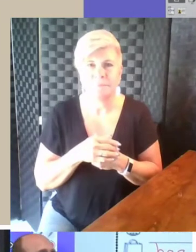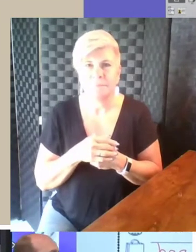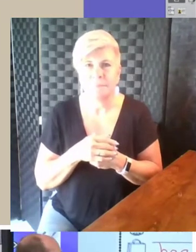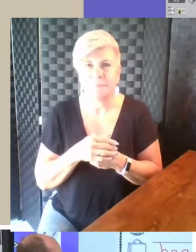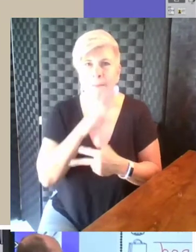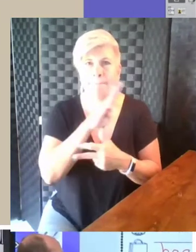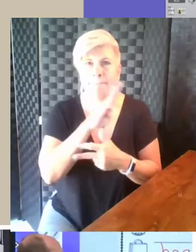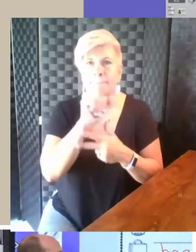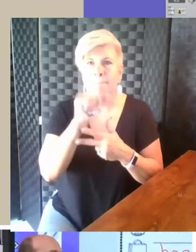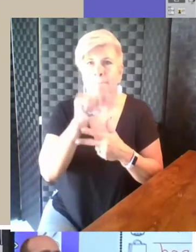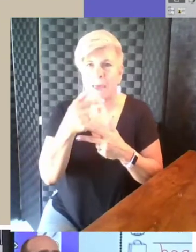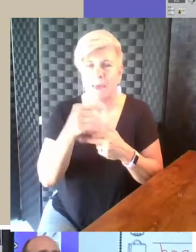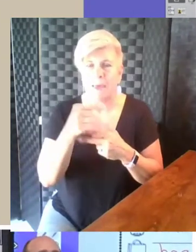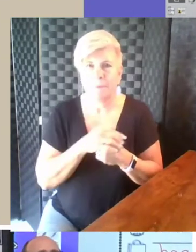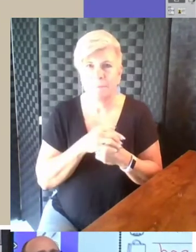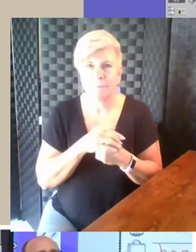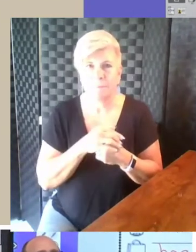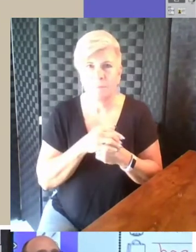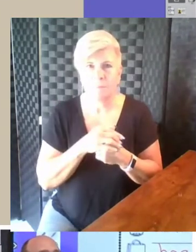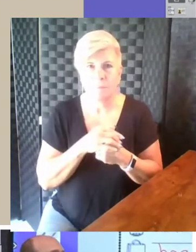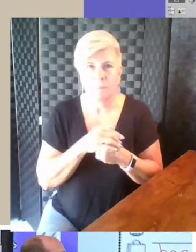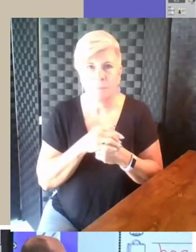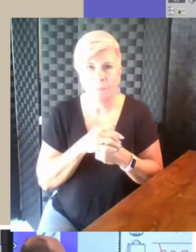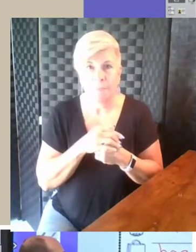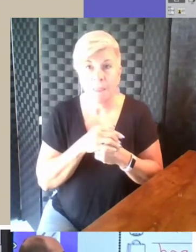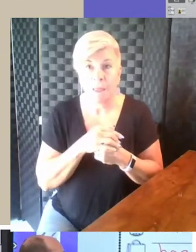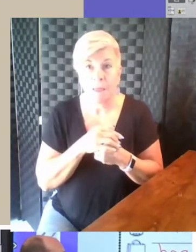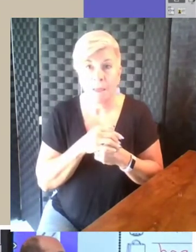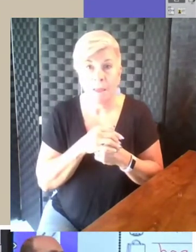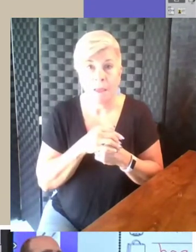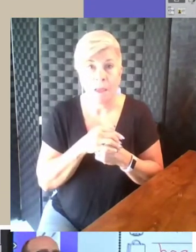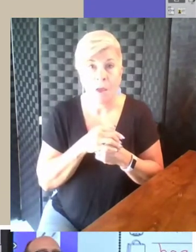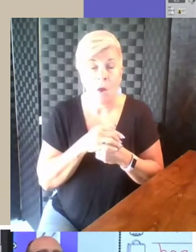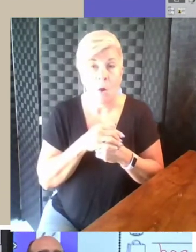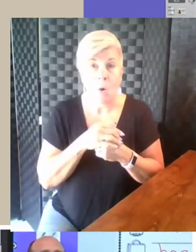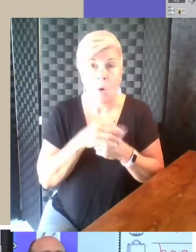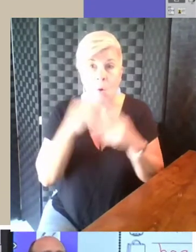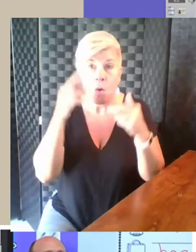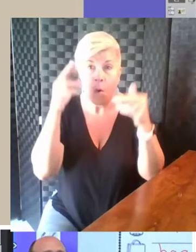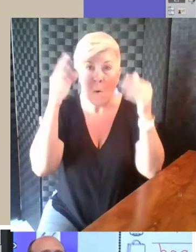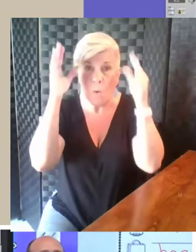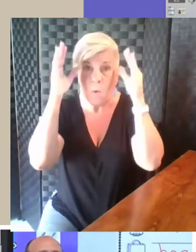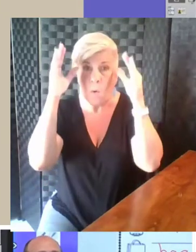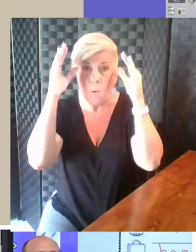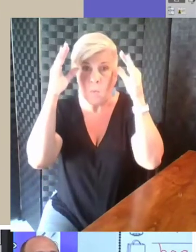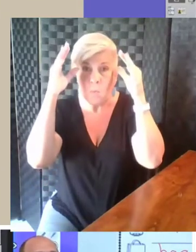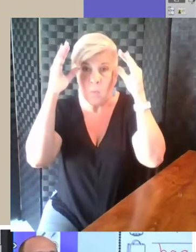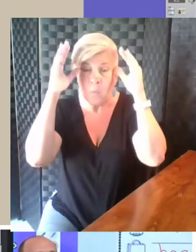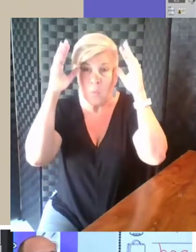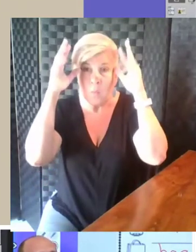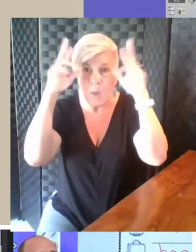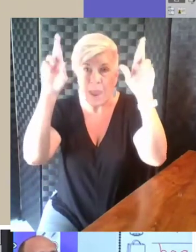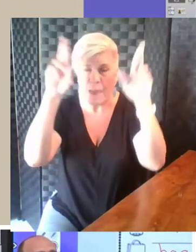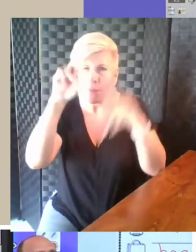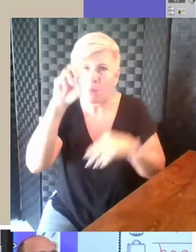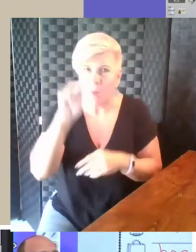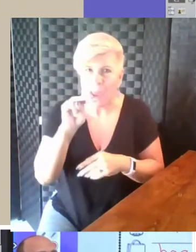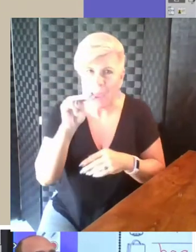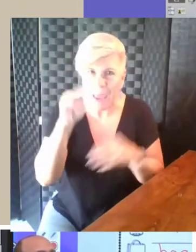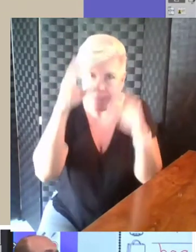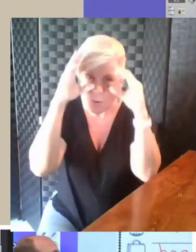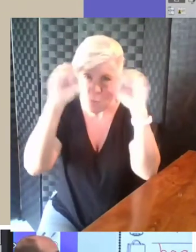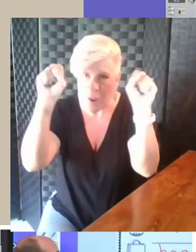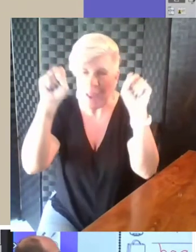We learned about this animal last time. That's going to be our secret word this time is ram. If you need to give a secret word, I forgot last time, but your secret